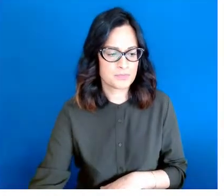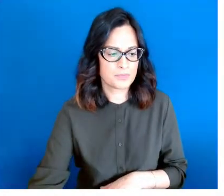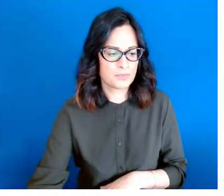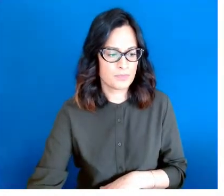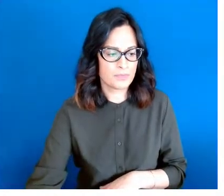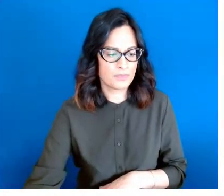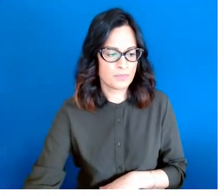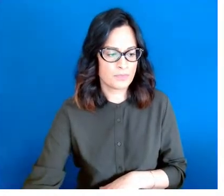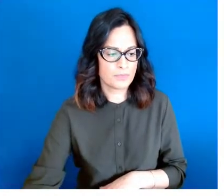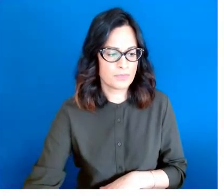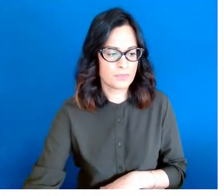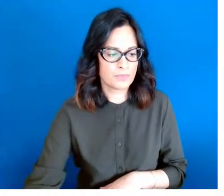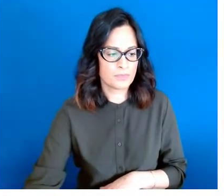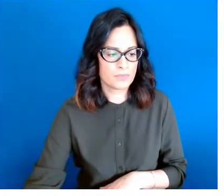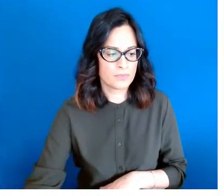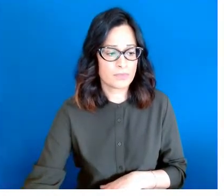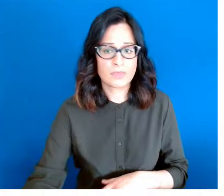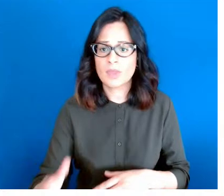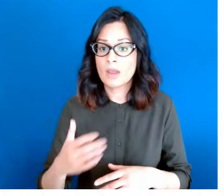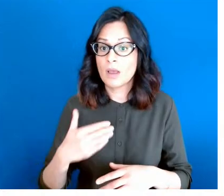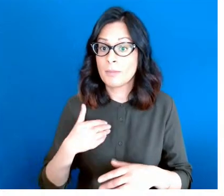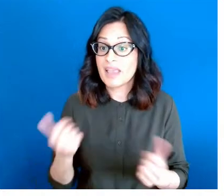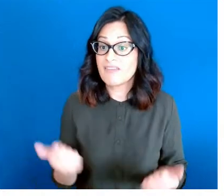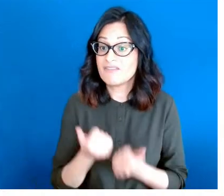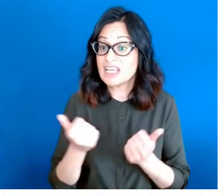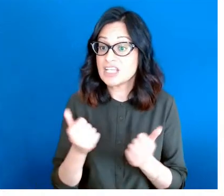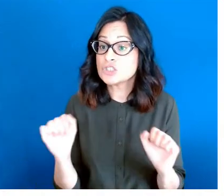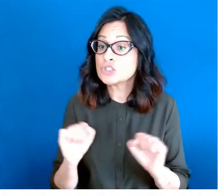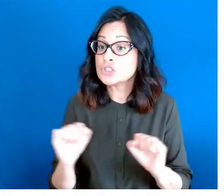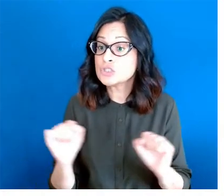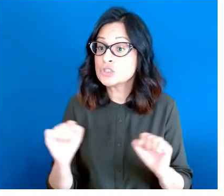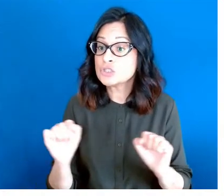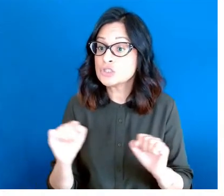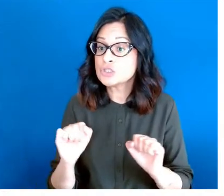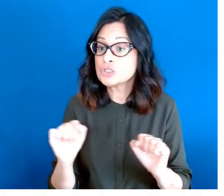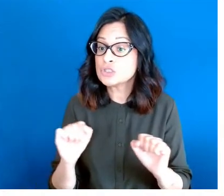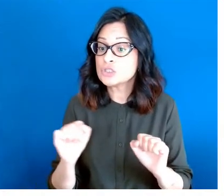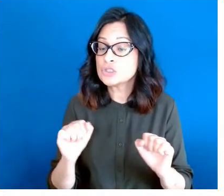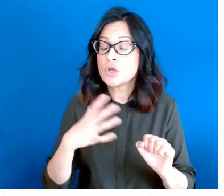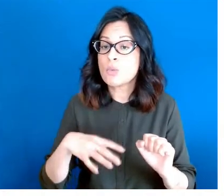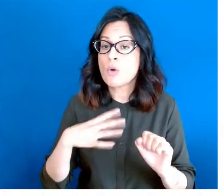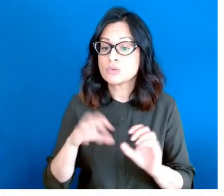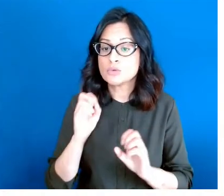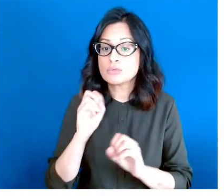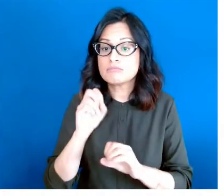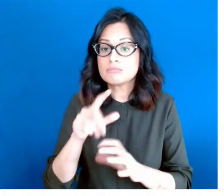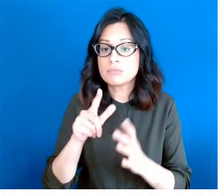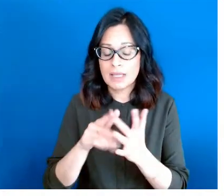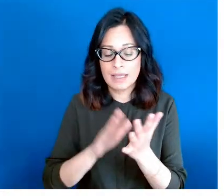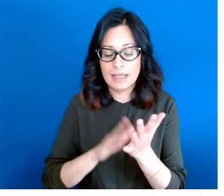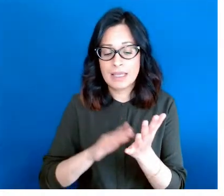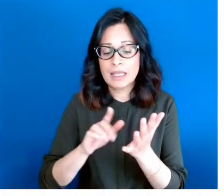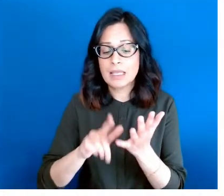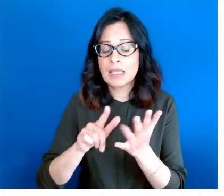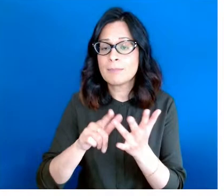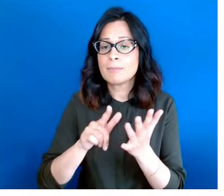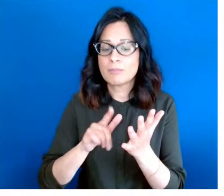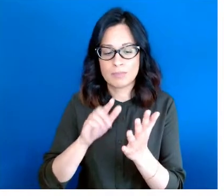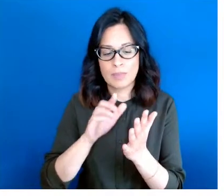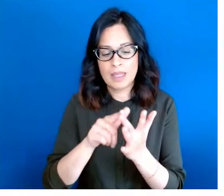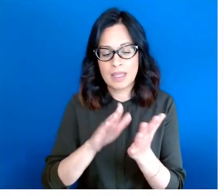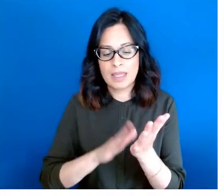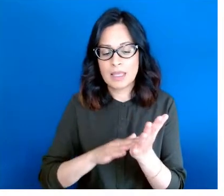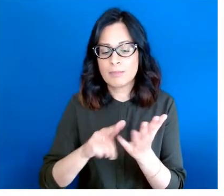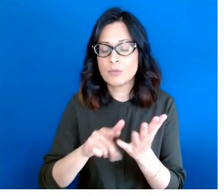So before I finish up, I want to talk about immunotherapy. I briefly want to try and explain